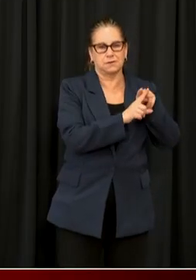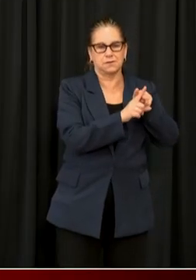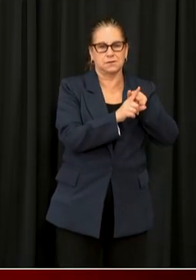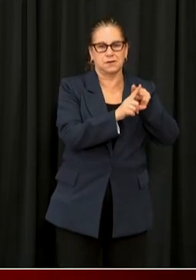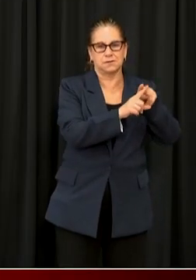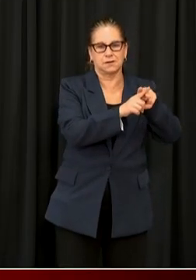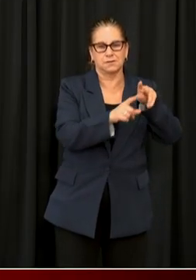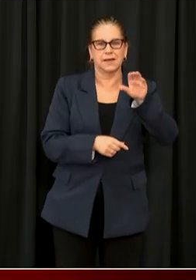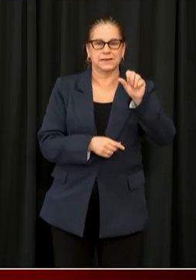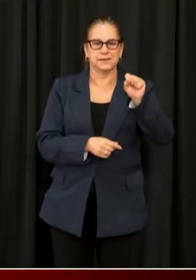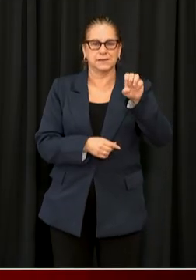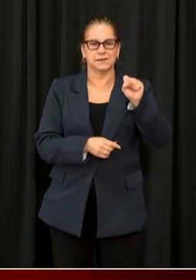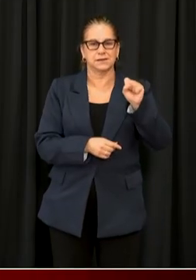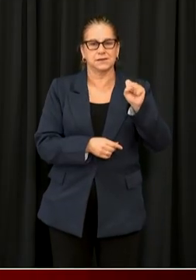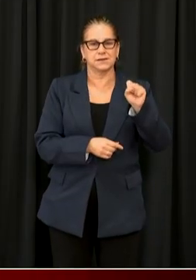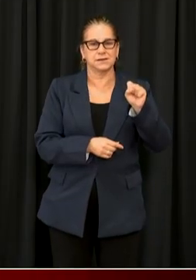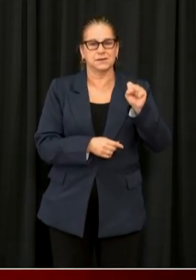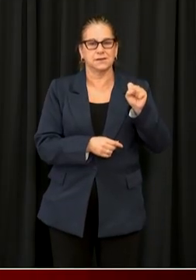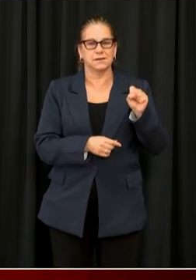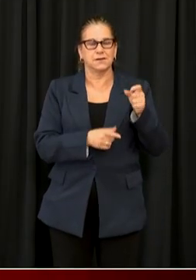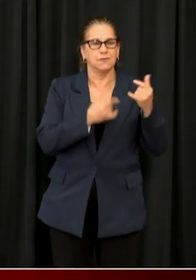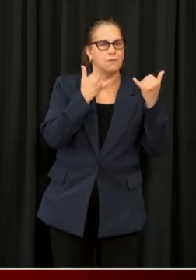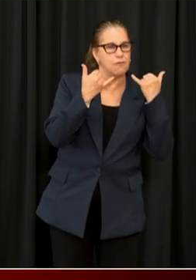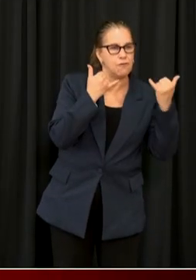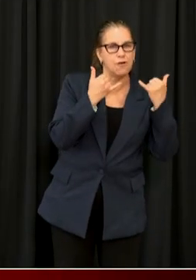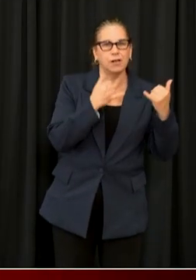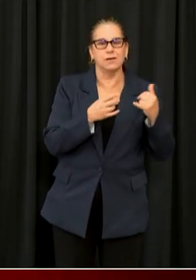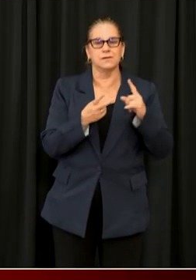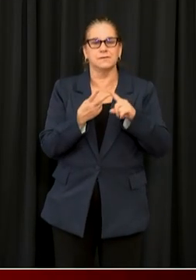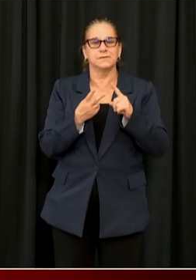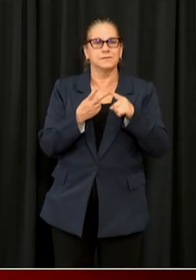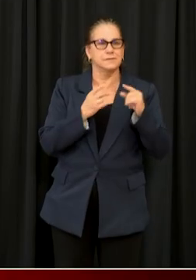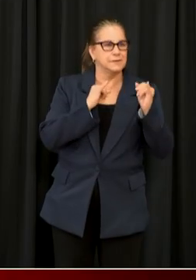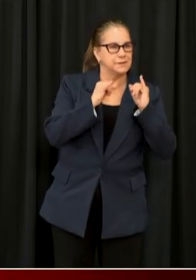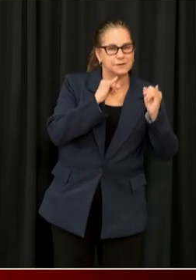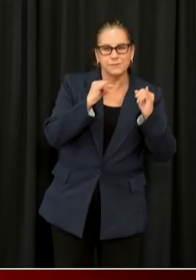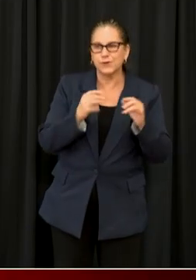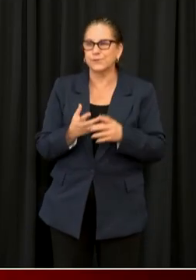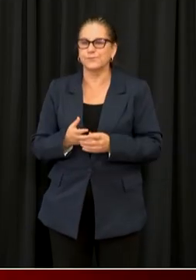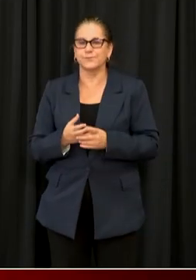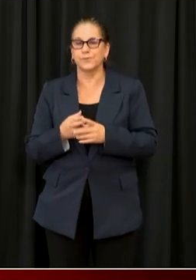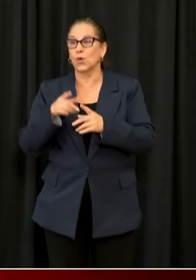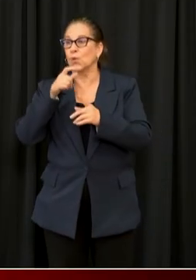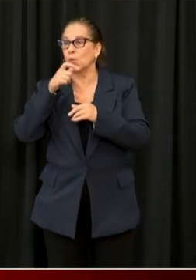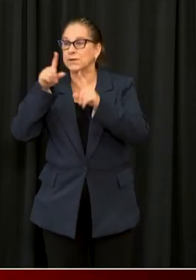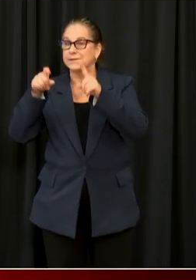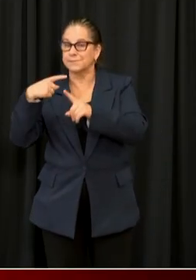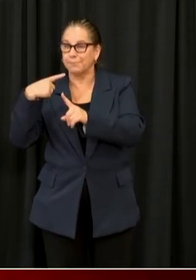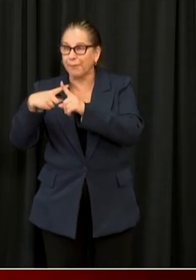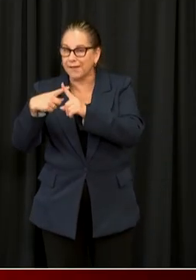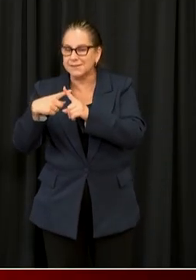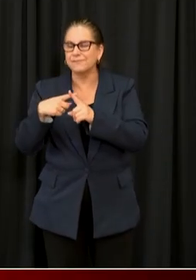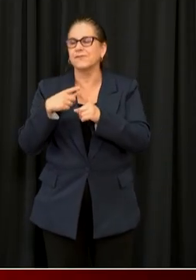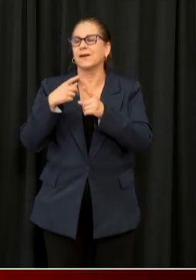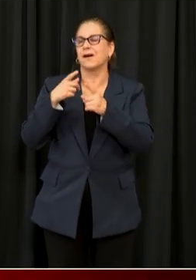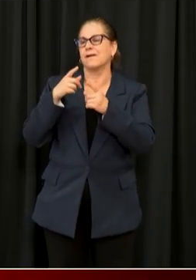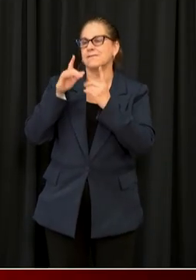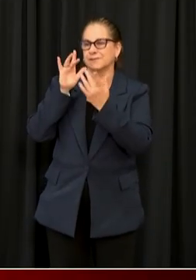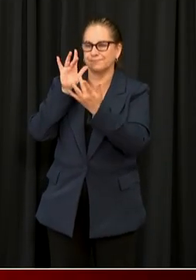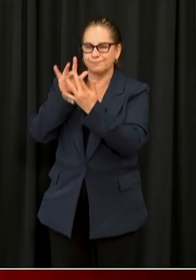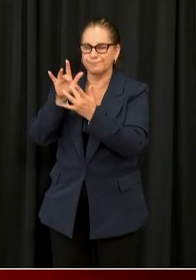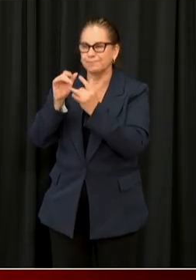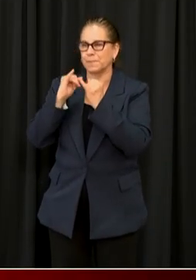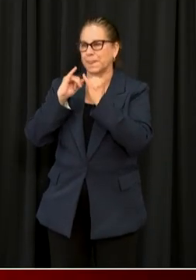They call and they interview the positive cases as well as the contacts. They conduct the interview. They collect all of